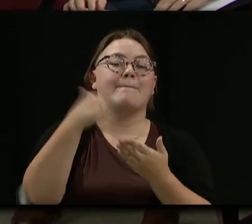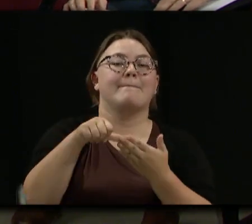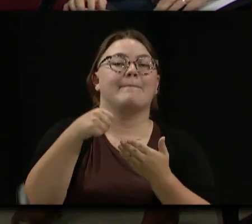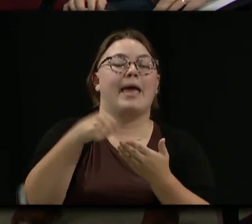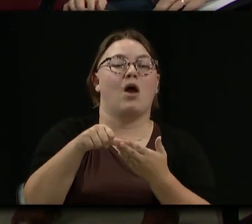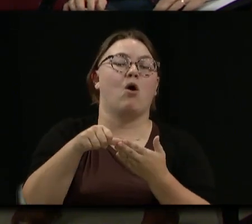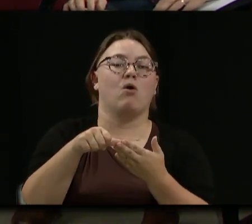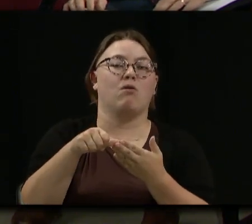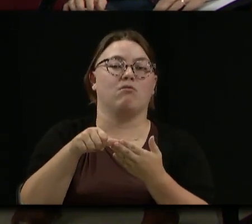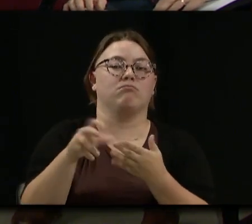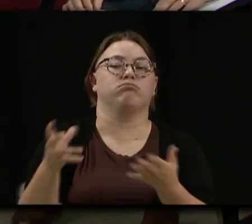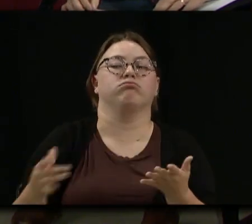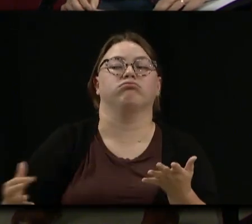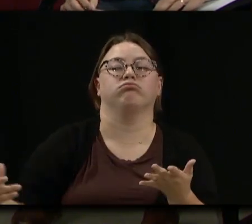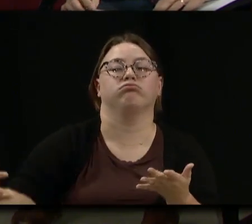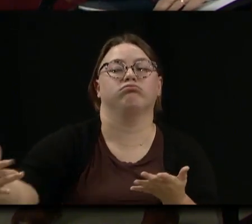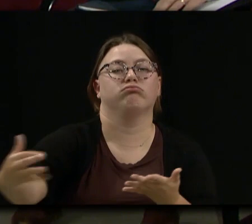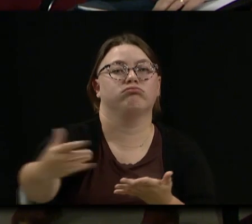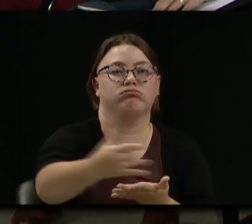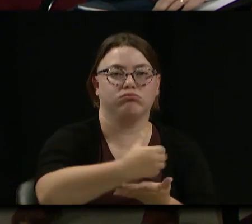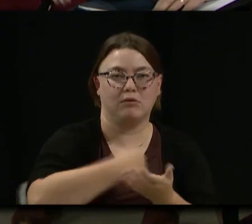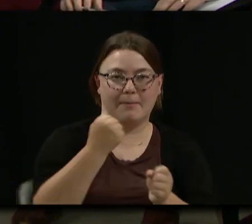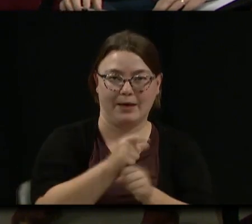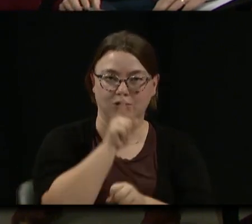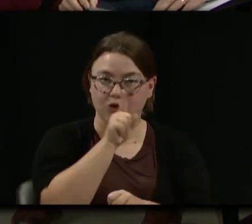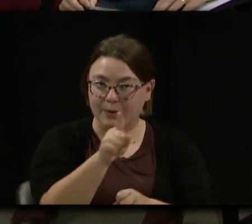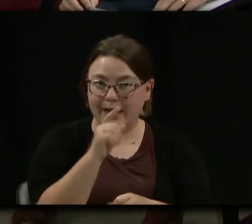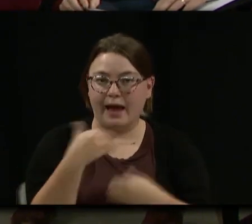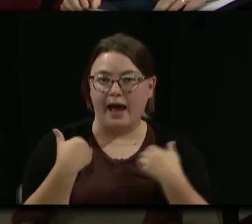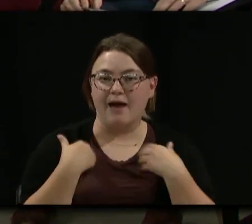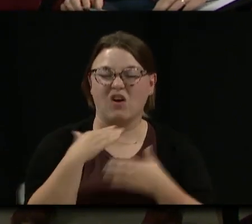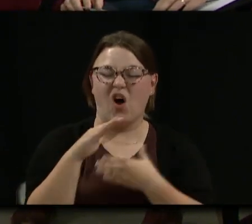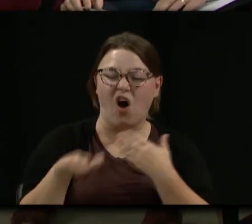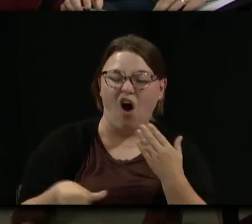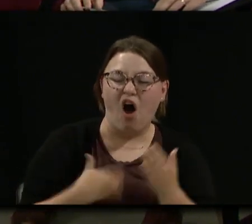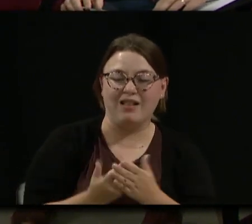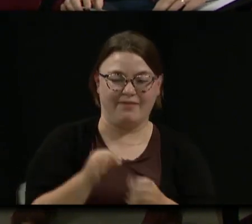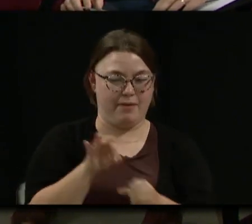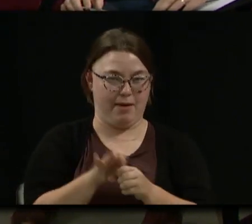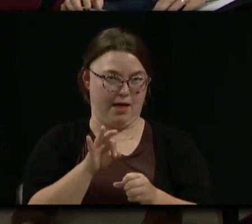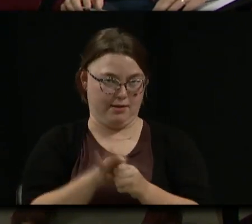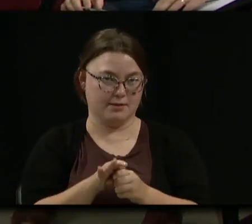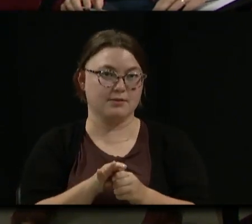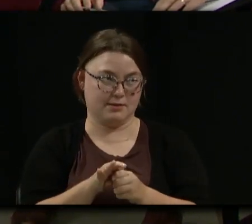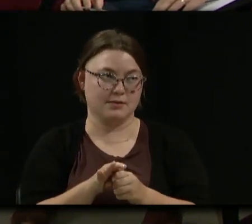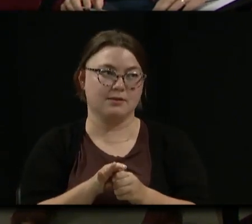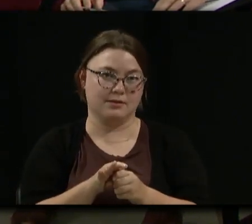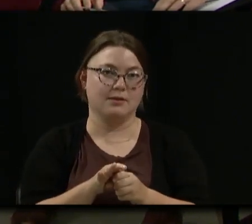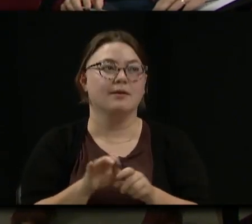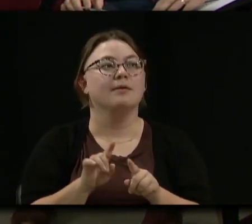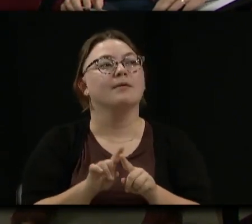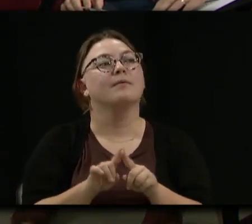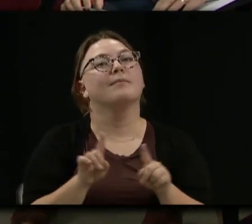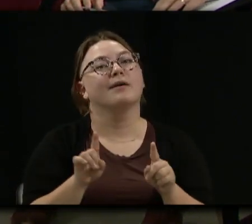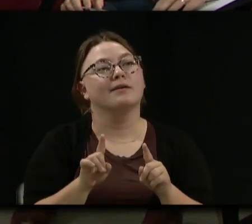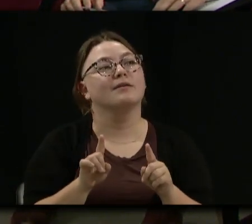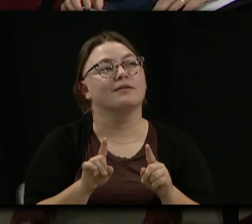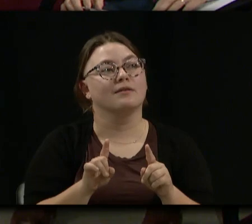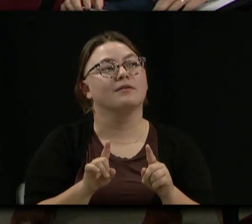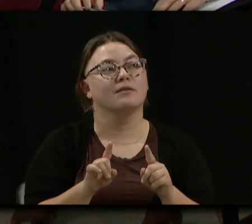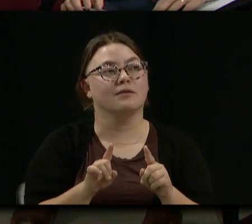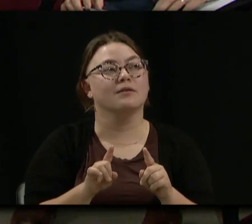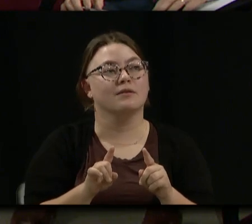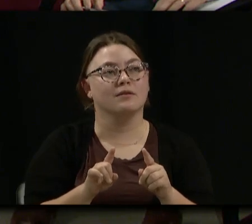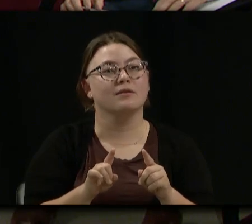ballot that they have at the post office. Right. But I'll tell you, you do see a huge drop